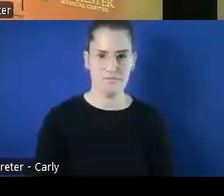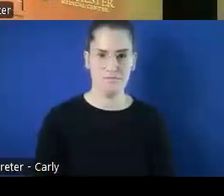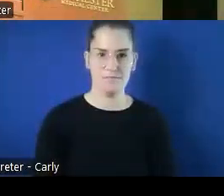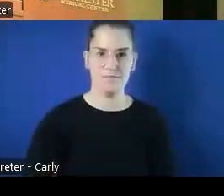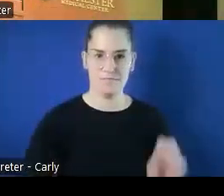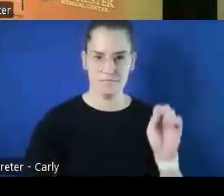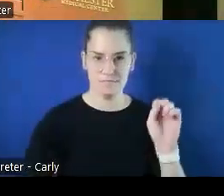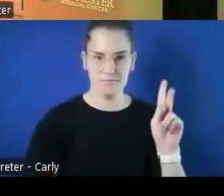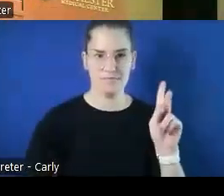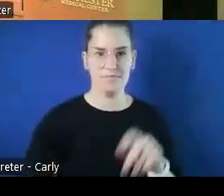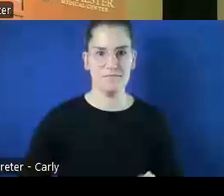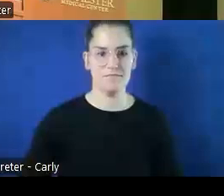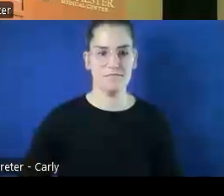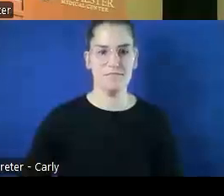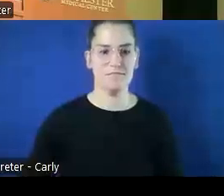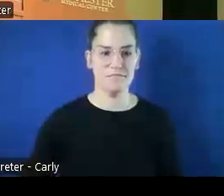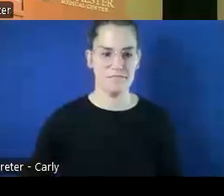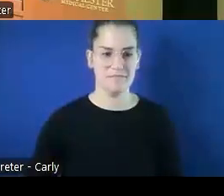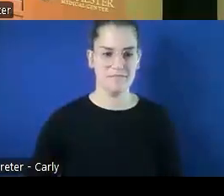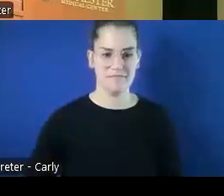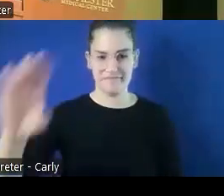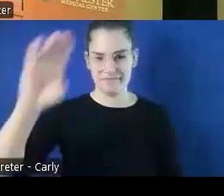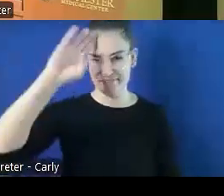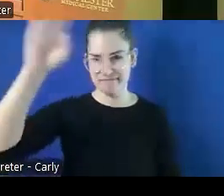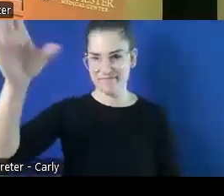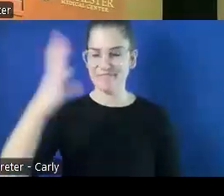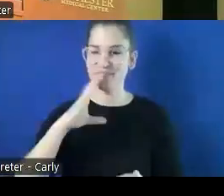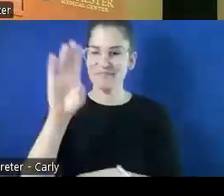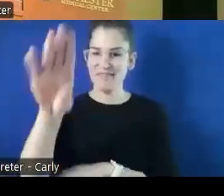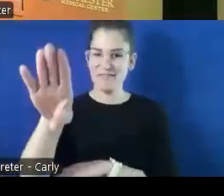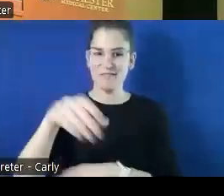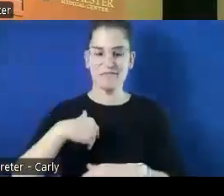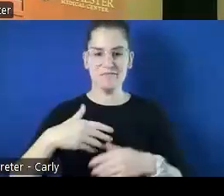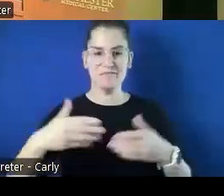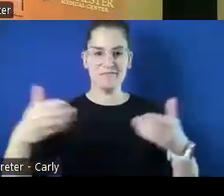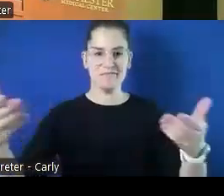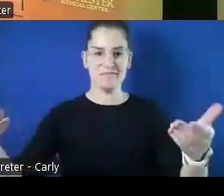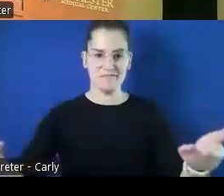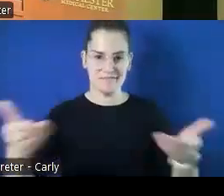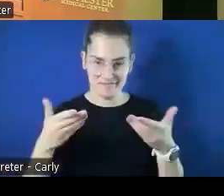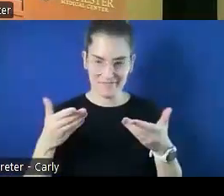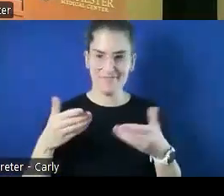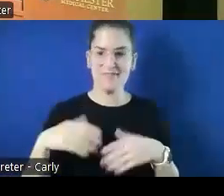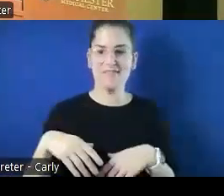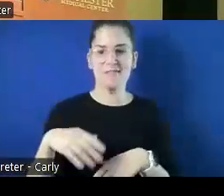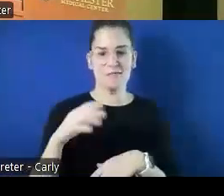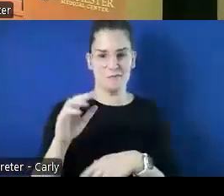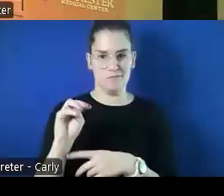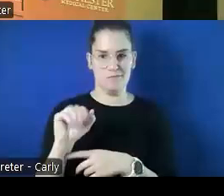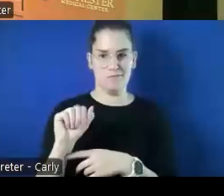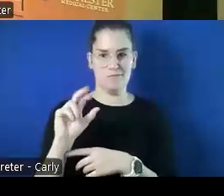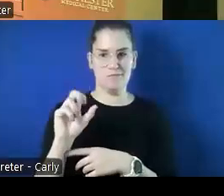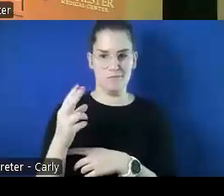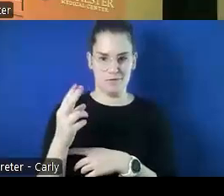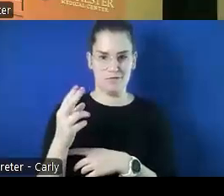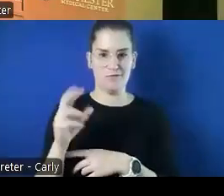All right, everybody. Good afternoon, and welcome to Engel Rounds for March. Before